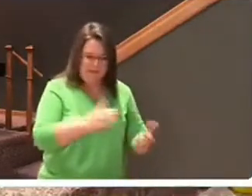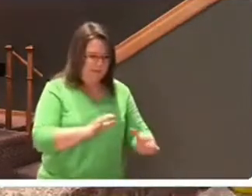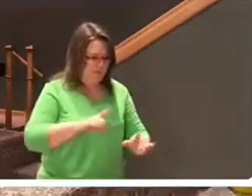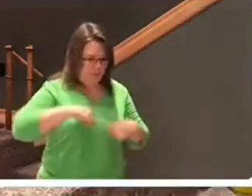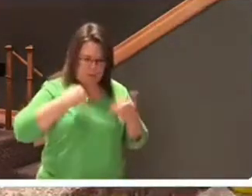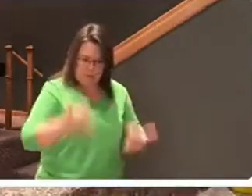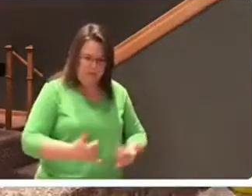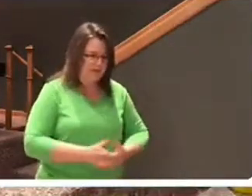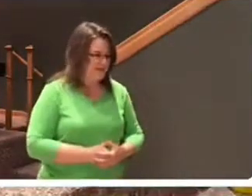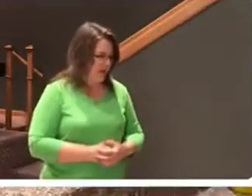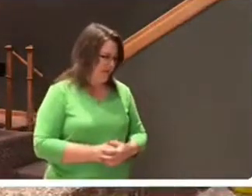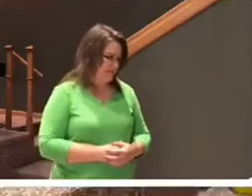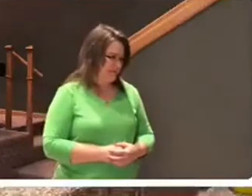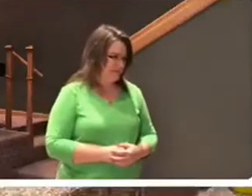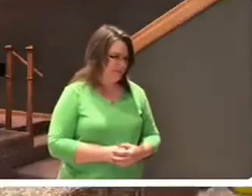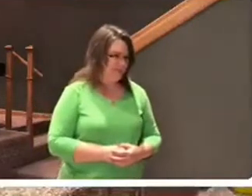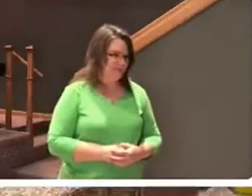coincidence.